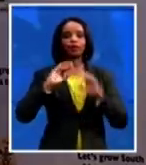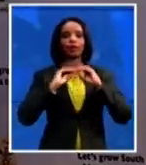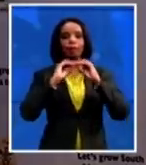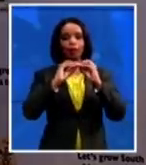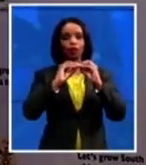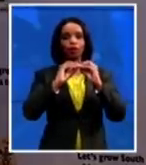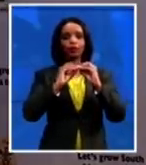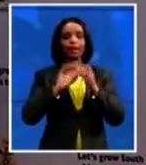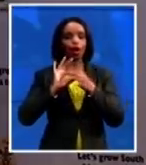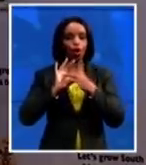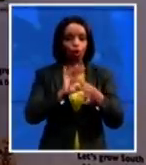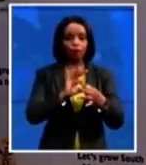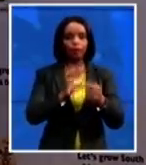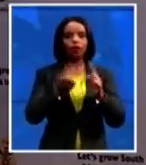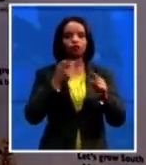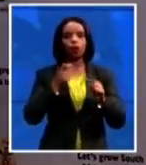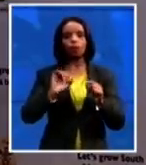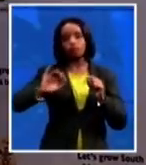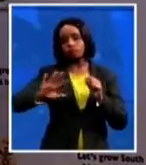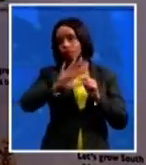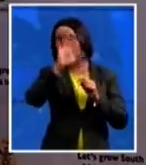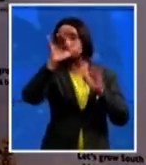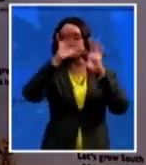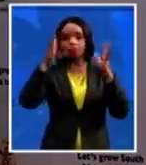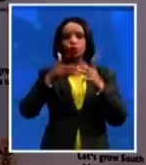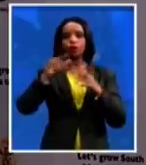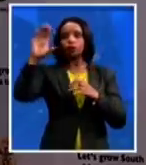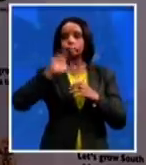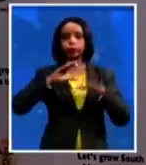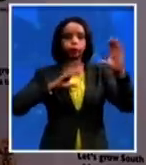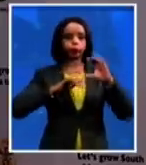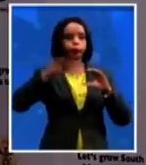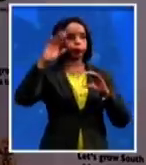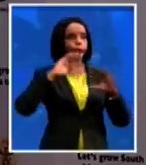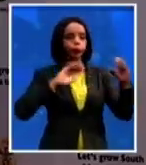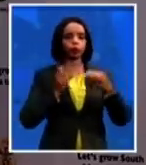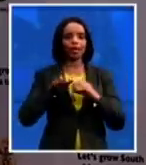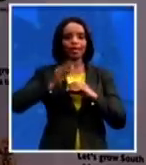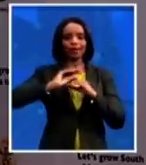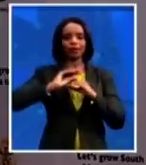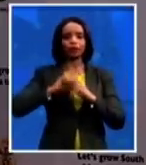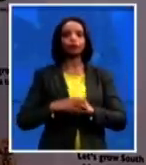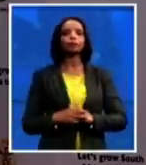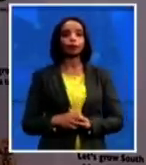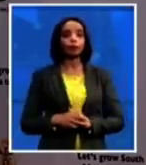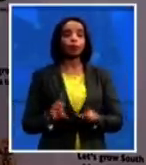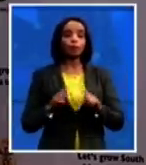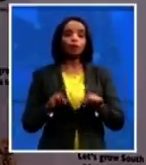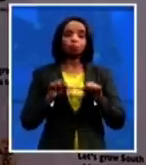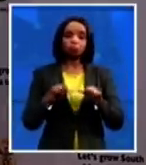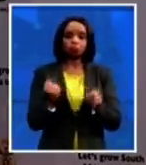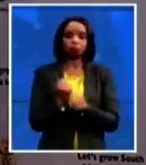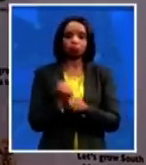sectors. Cabinet remains committed to working with sectors to address the triple challenge of unemployment,